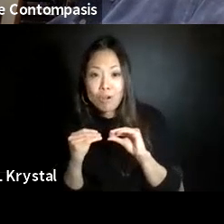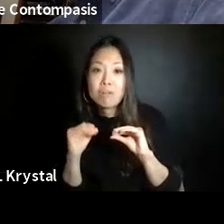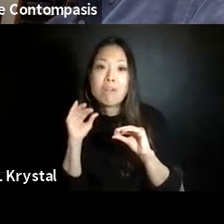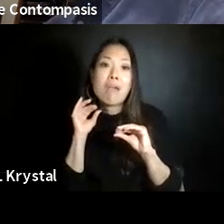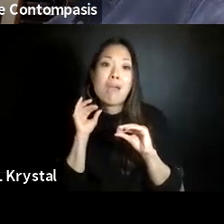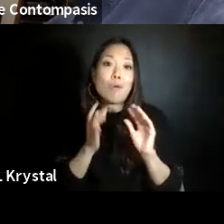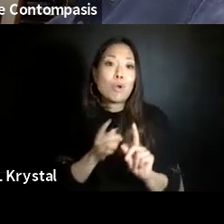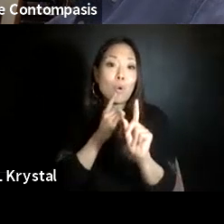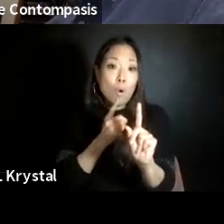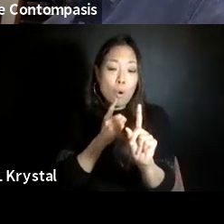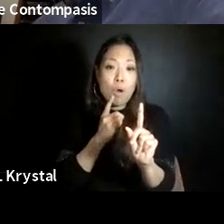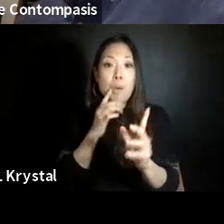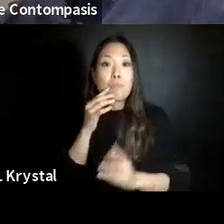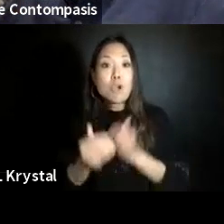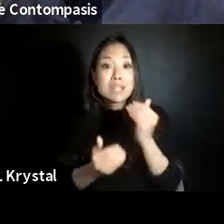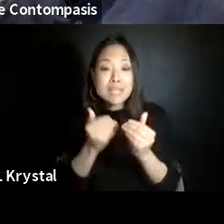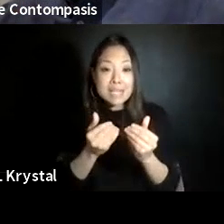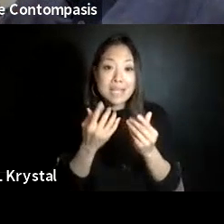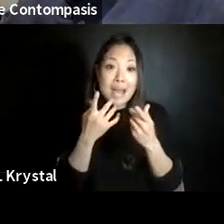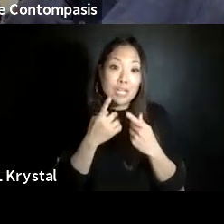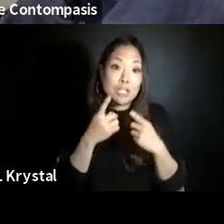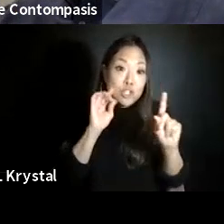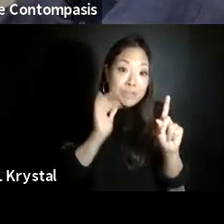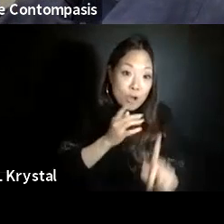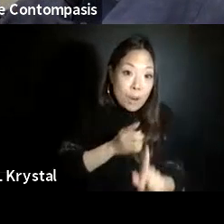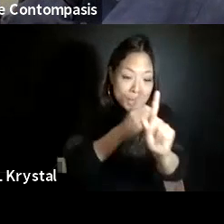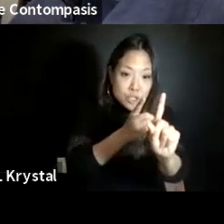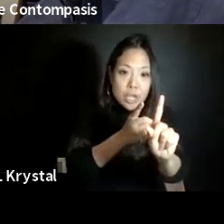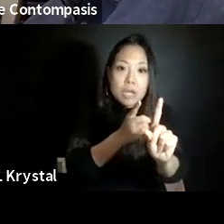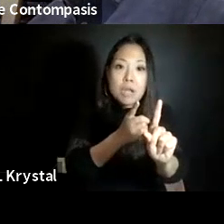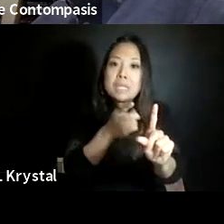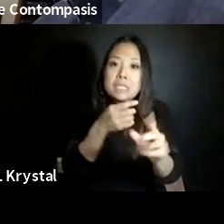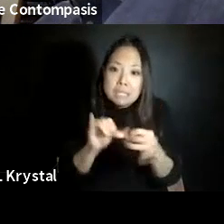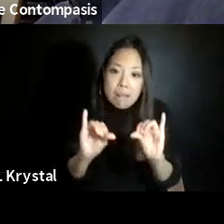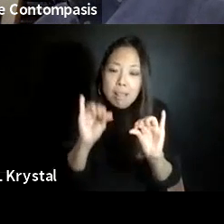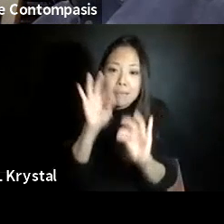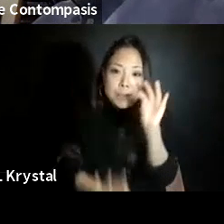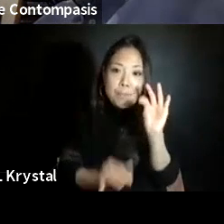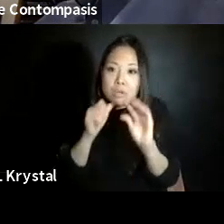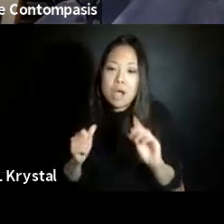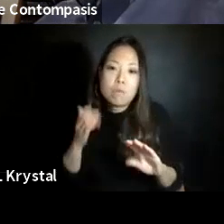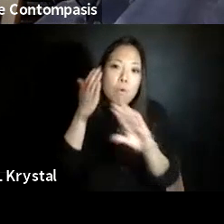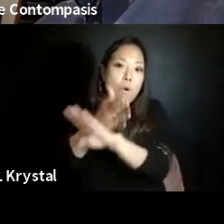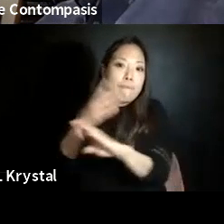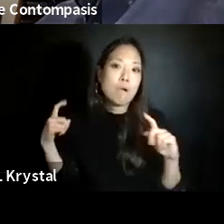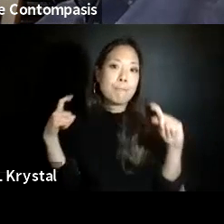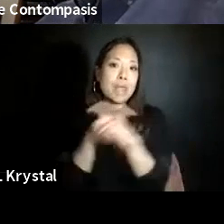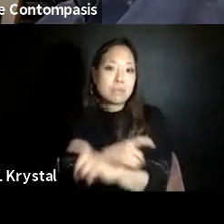certainly achieves our mission, but is not overly complex. Ms. Sullivan,